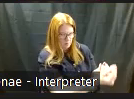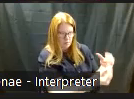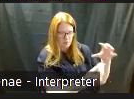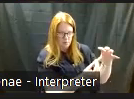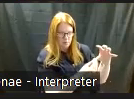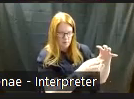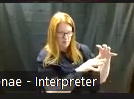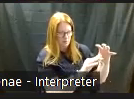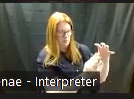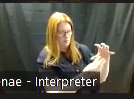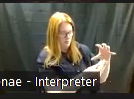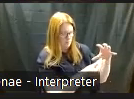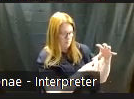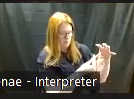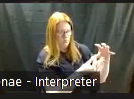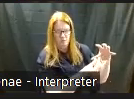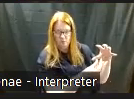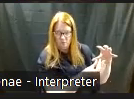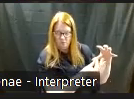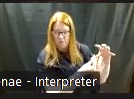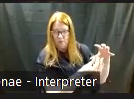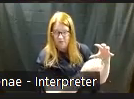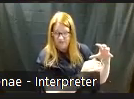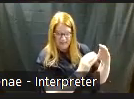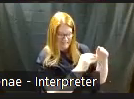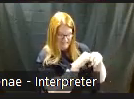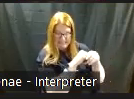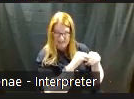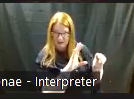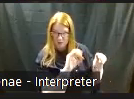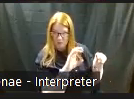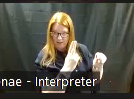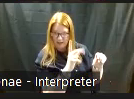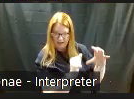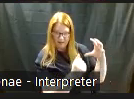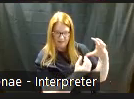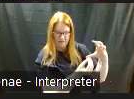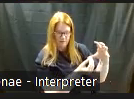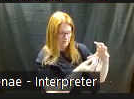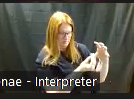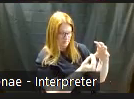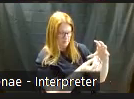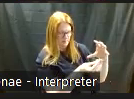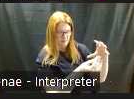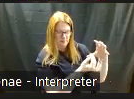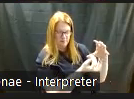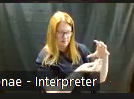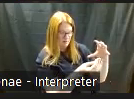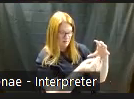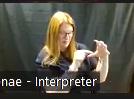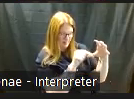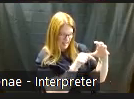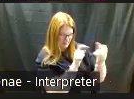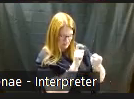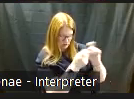these waves, and the hair bundles are moved. The hair bundle on top of the hair cell turns these movements into